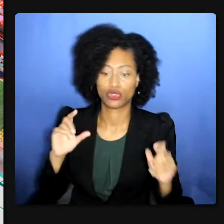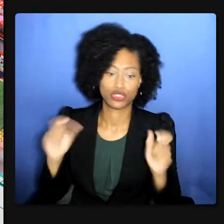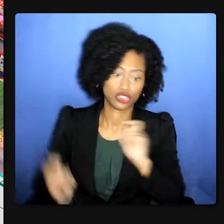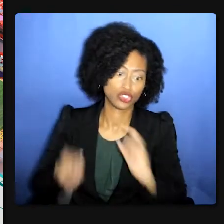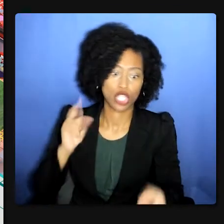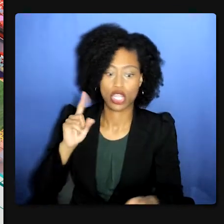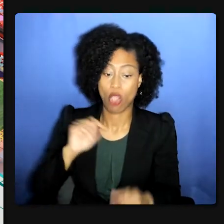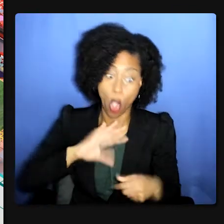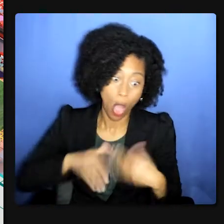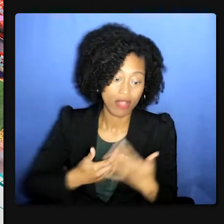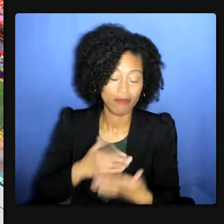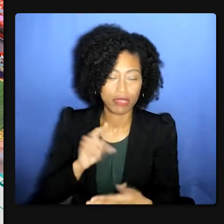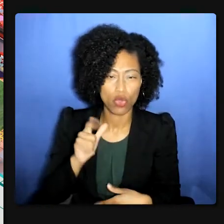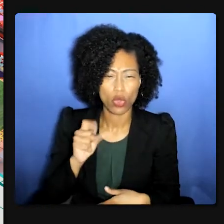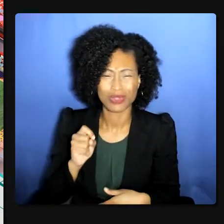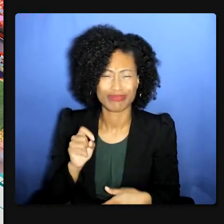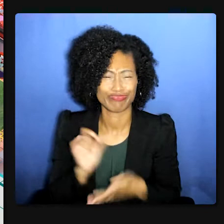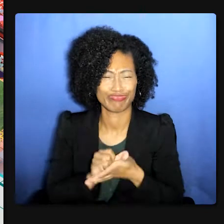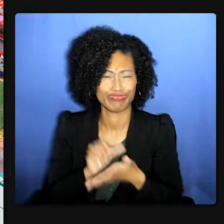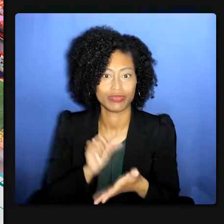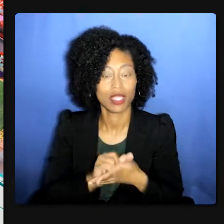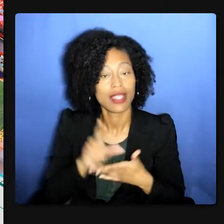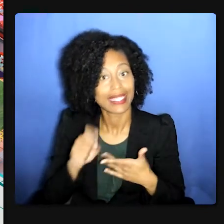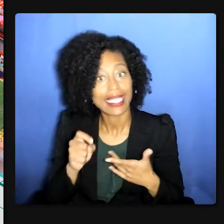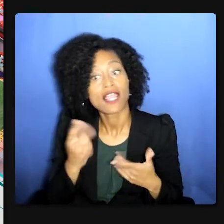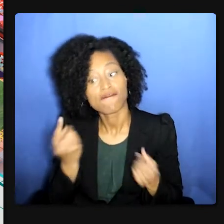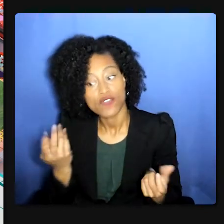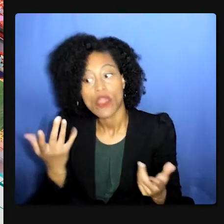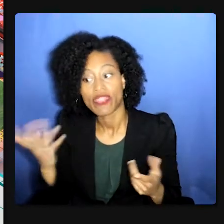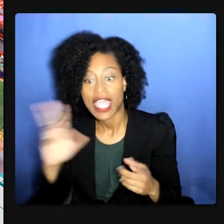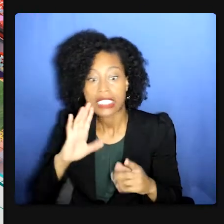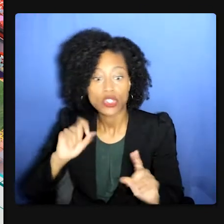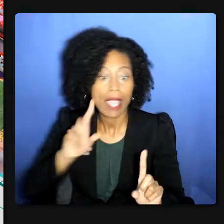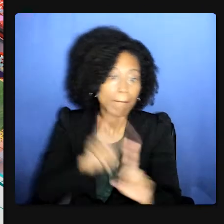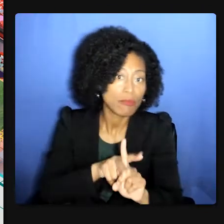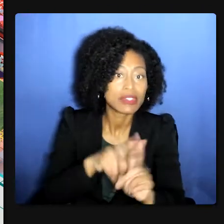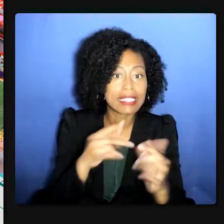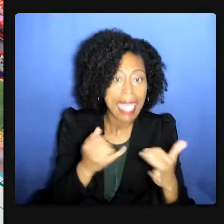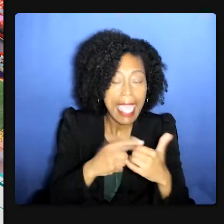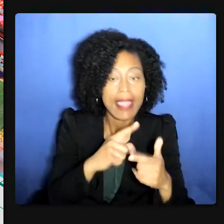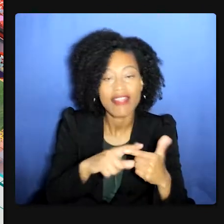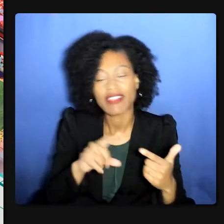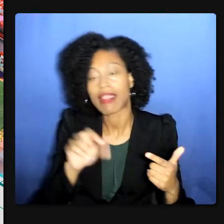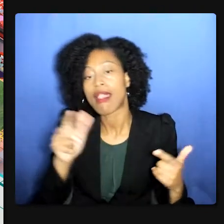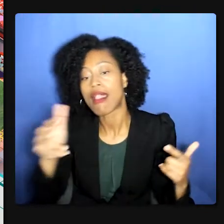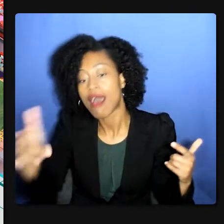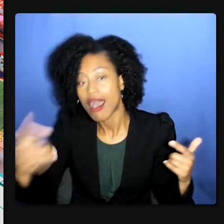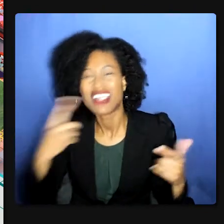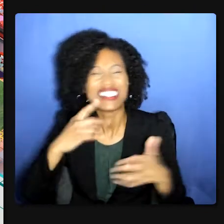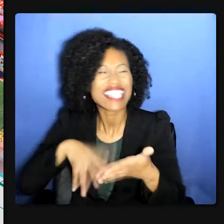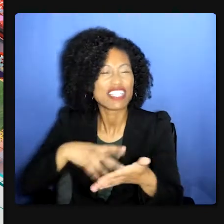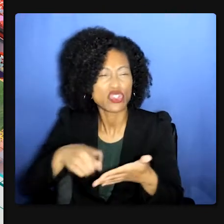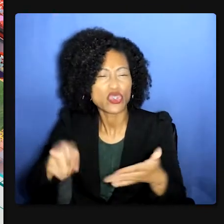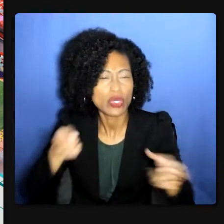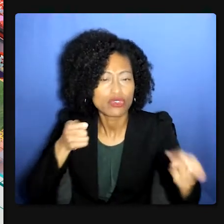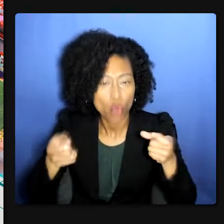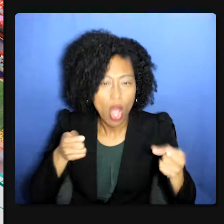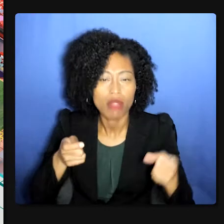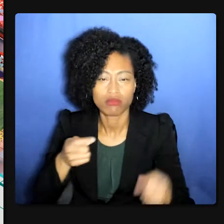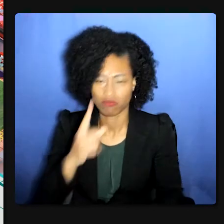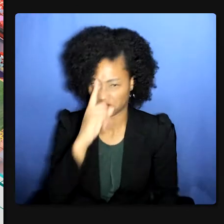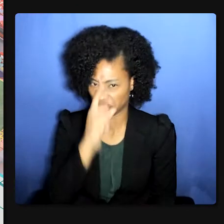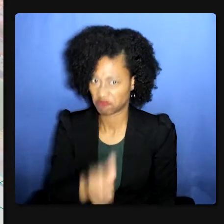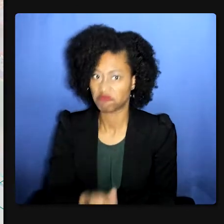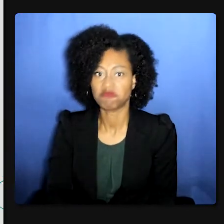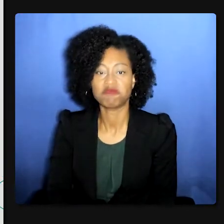retool. So you need the option of components you can plug in today and incrementally get to your ideal state on a schedule that you